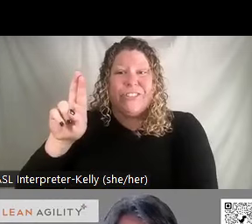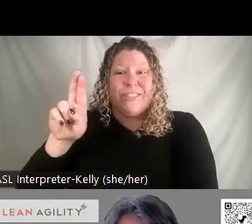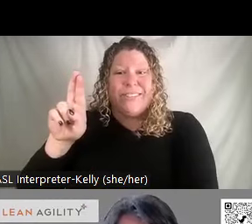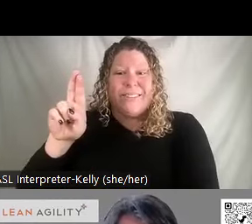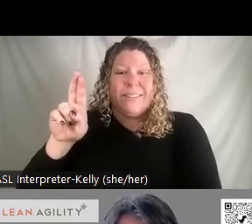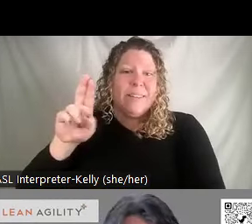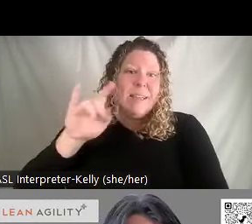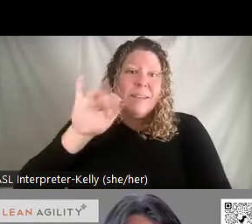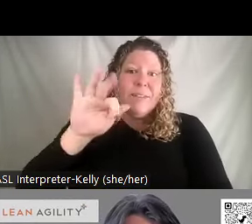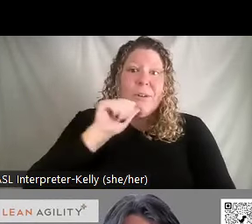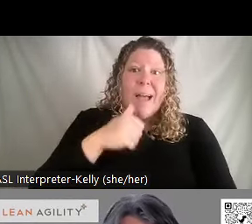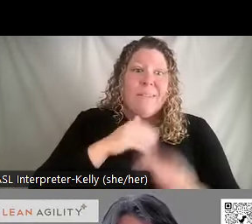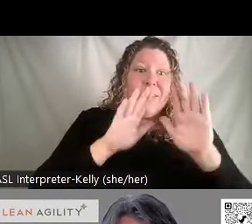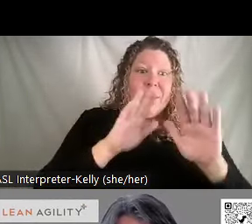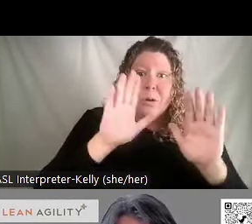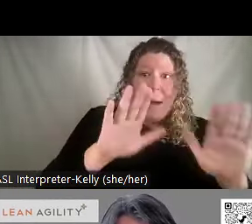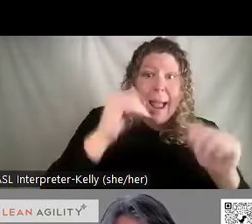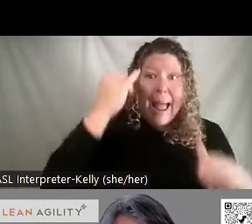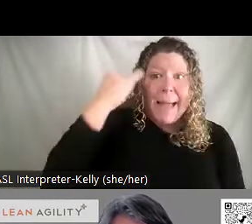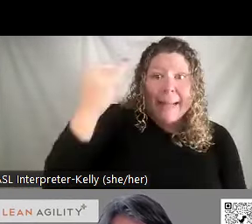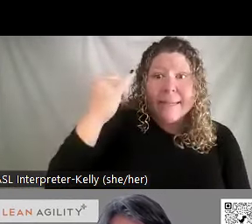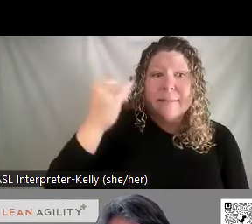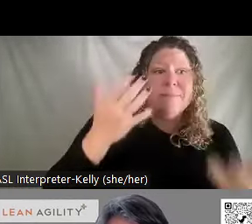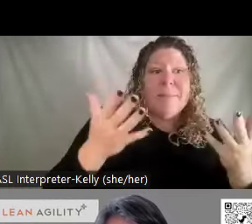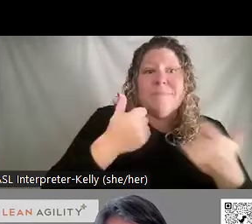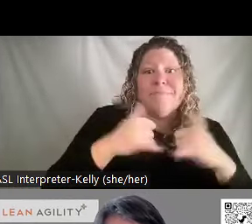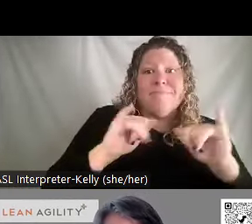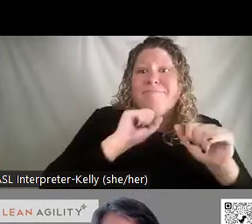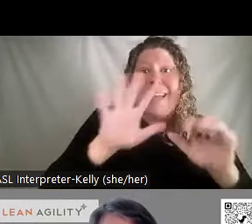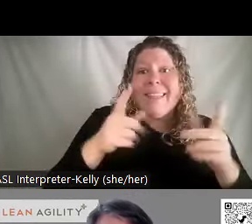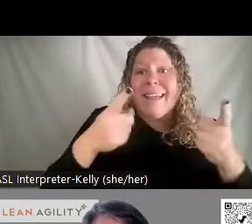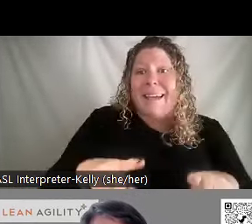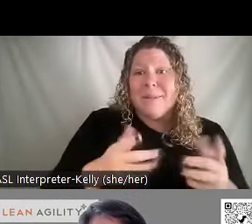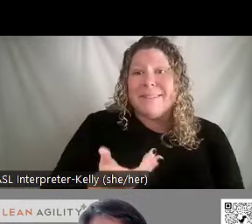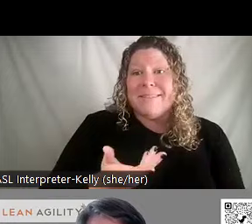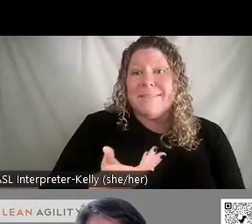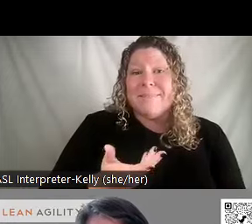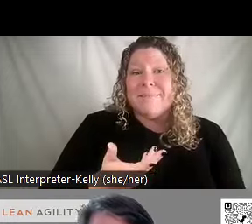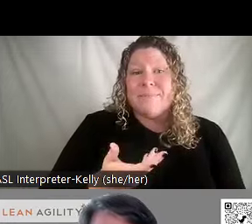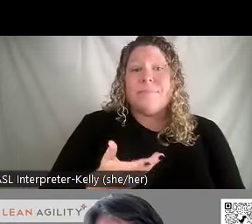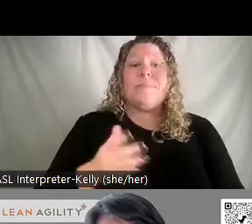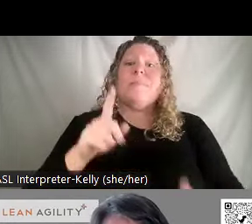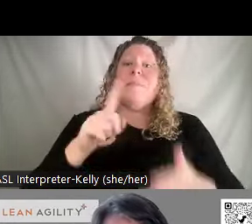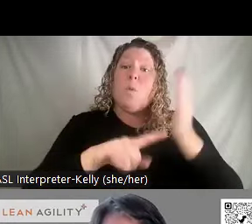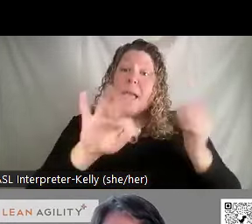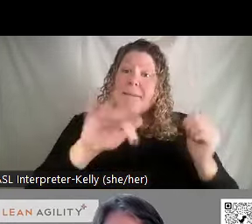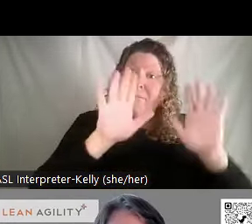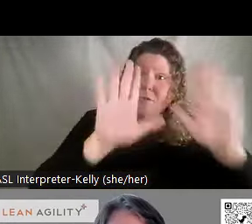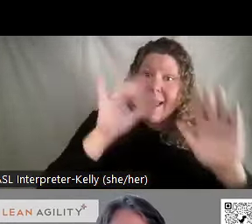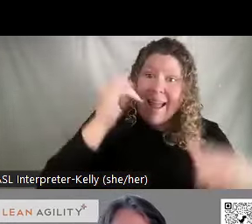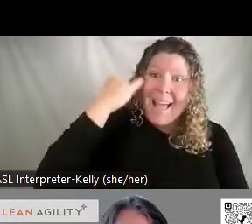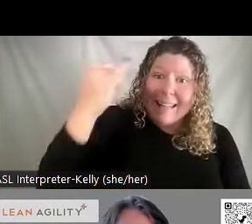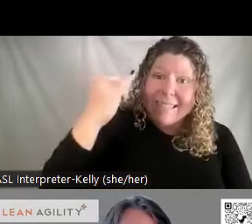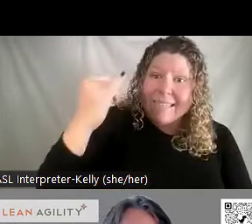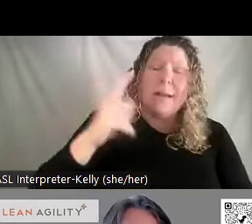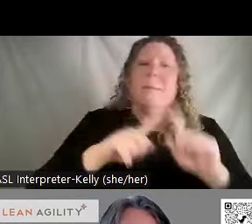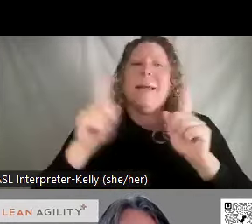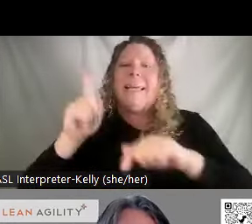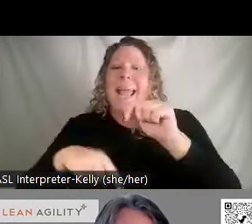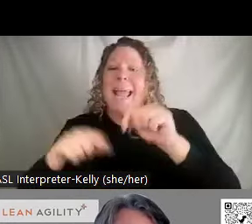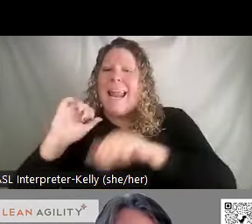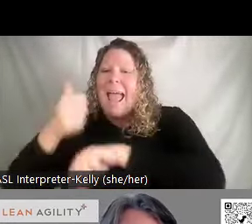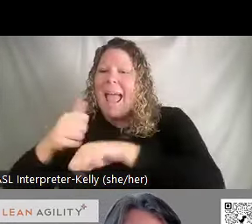great buy-in, you have a great idea, it may not go anywhere. What if we have a great idea, but then don't execute very well? This one, we have to go